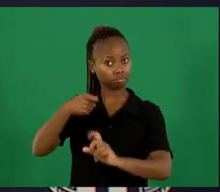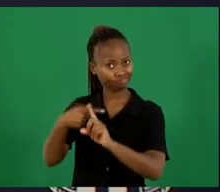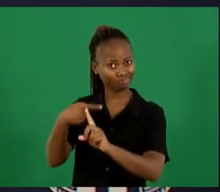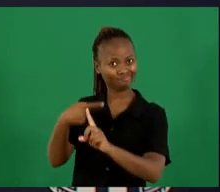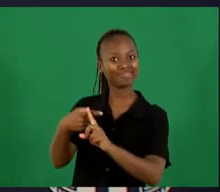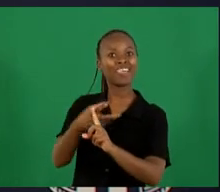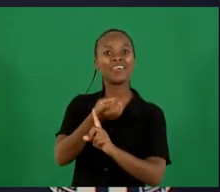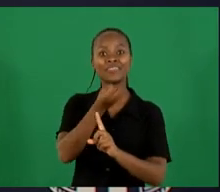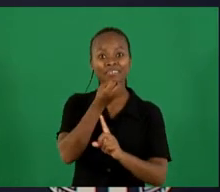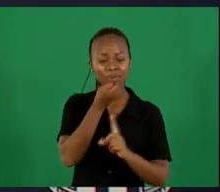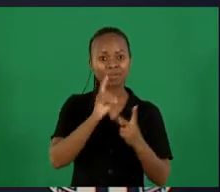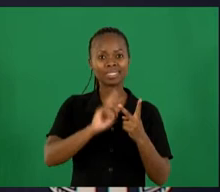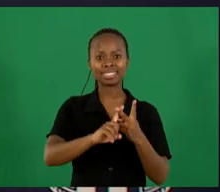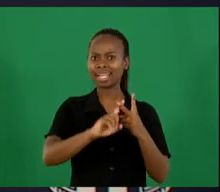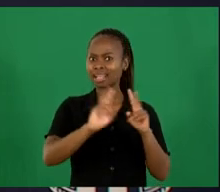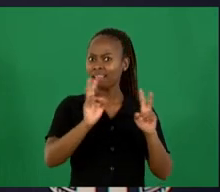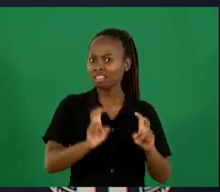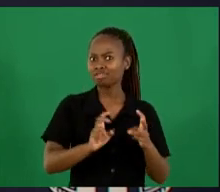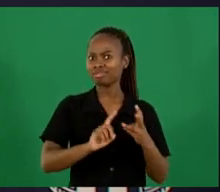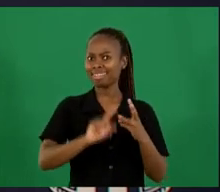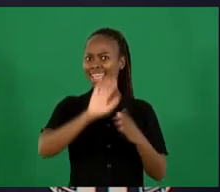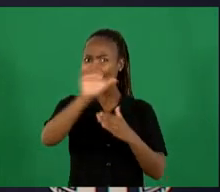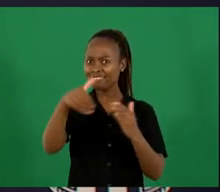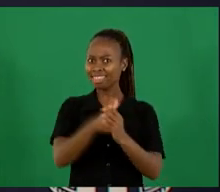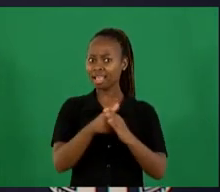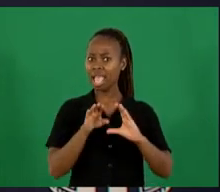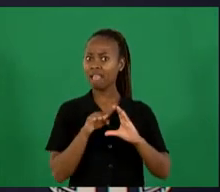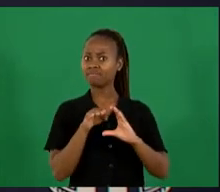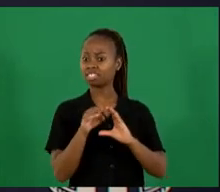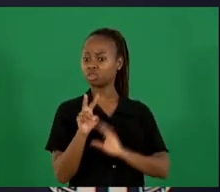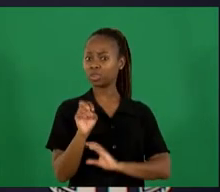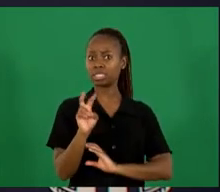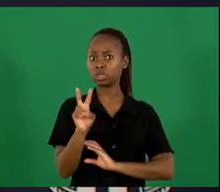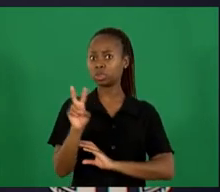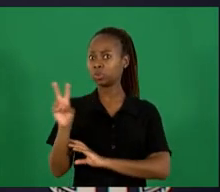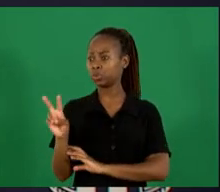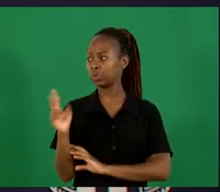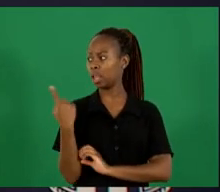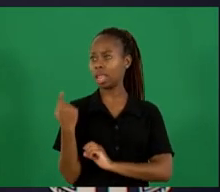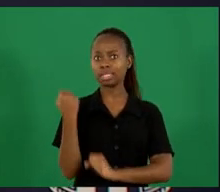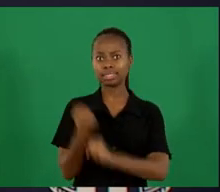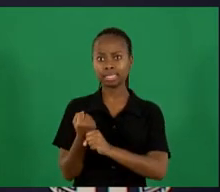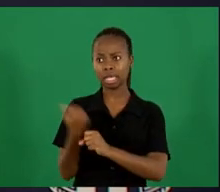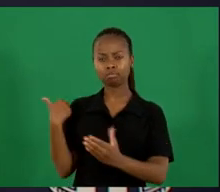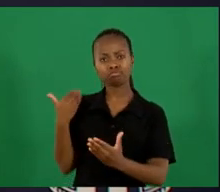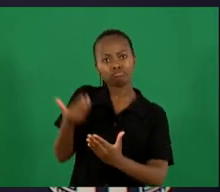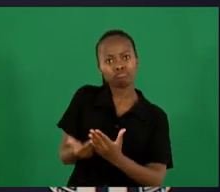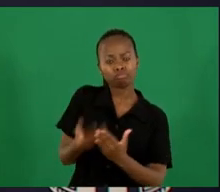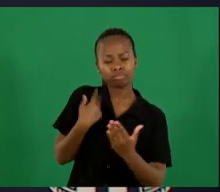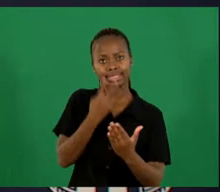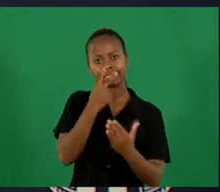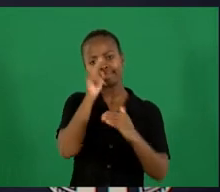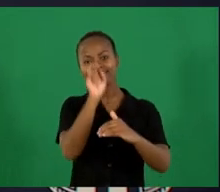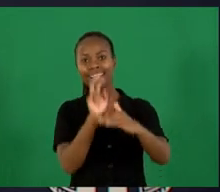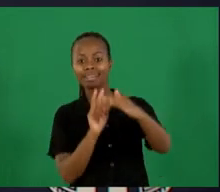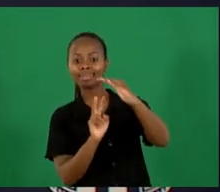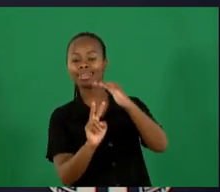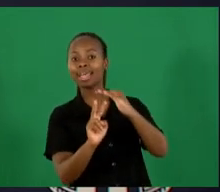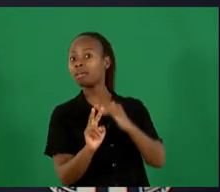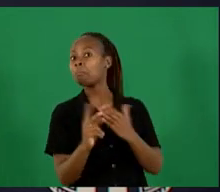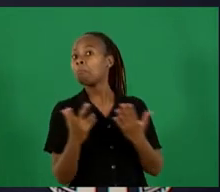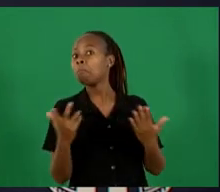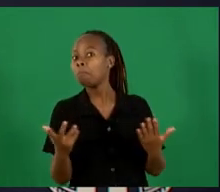and higher headline inflation for 2022 keep the headline inflation forecast elevated in the